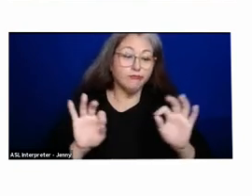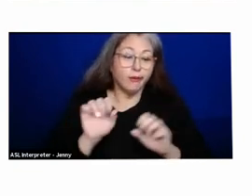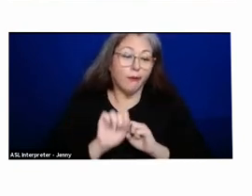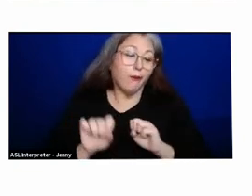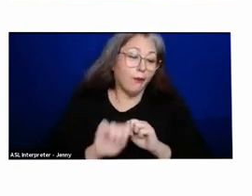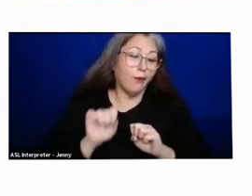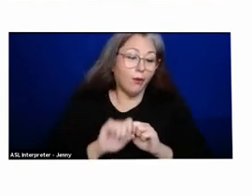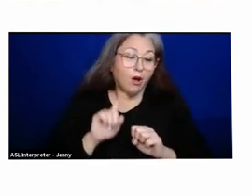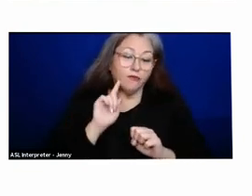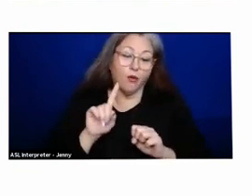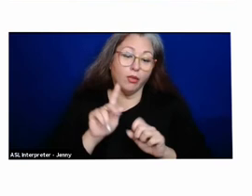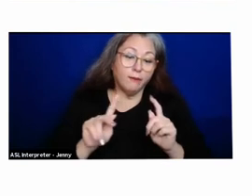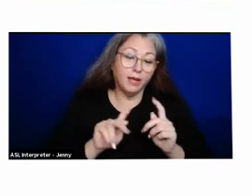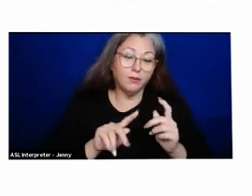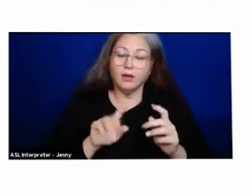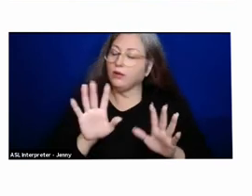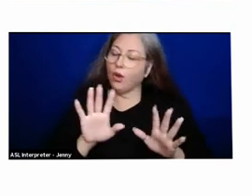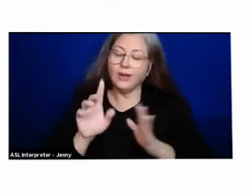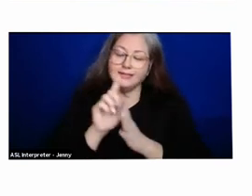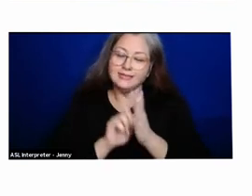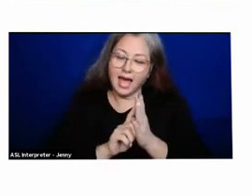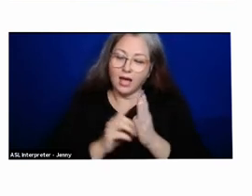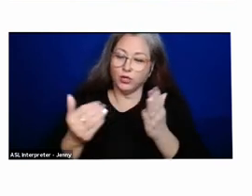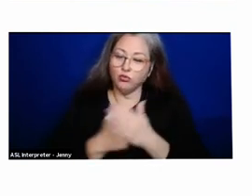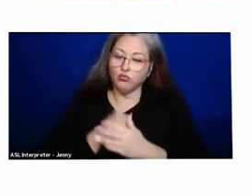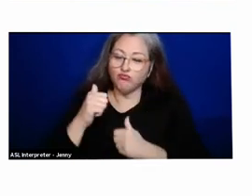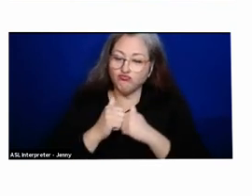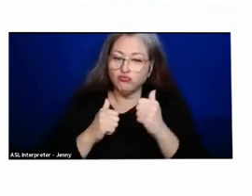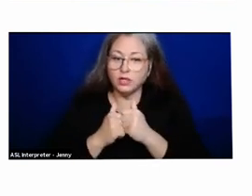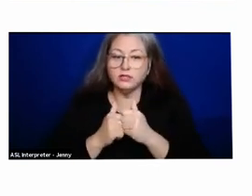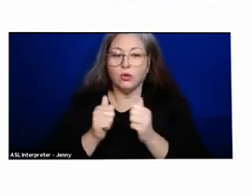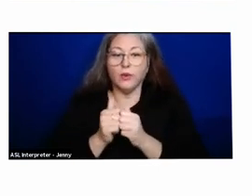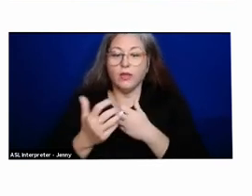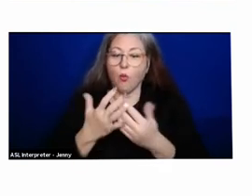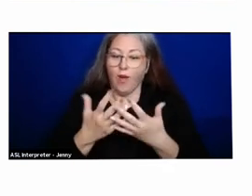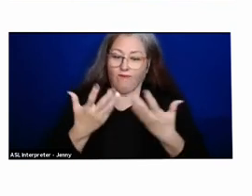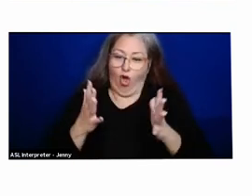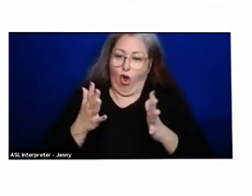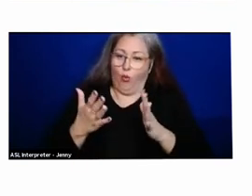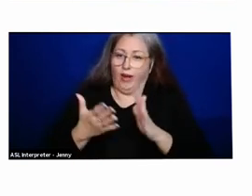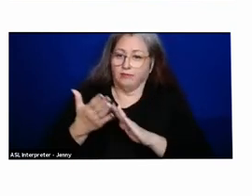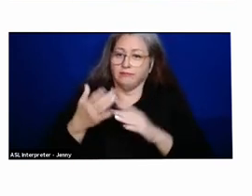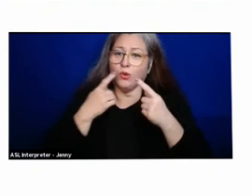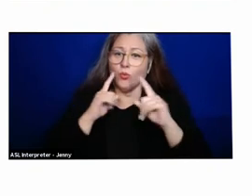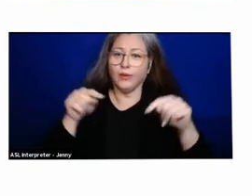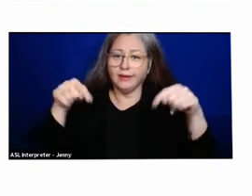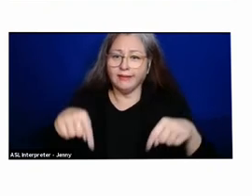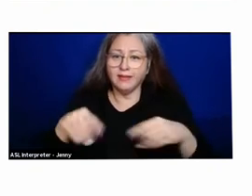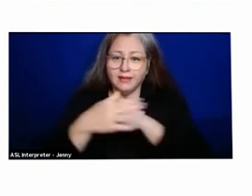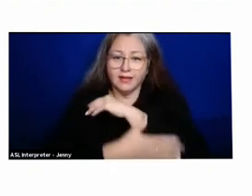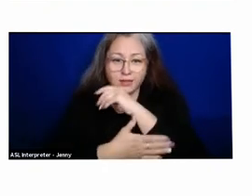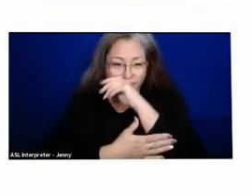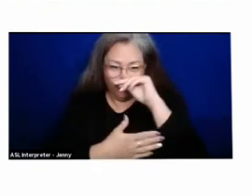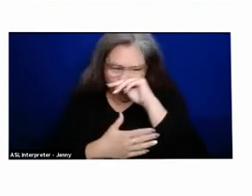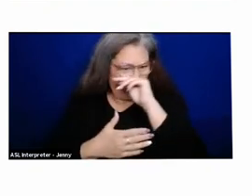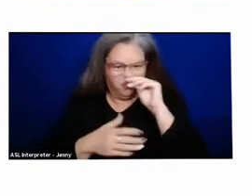to design new structures based on things that are already working here in the country. We can't just